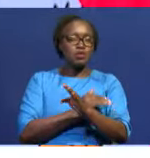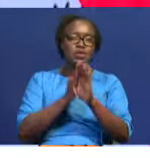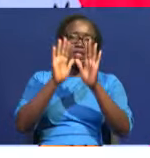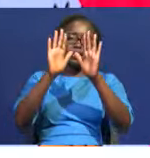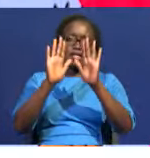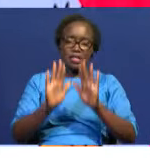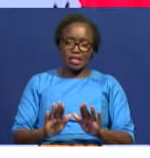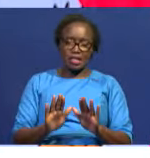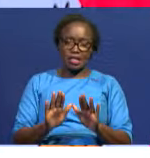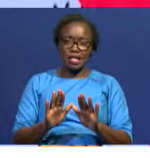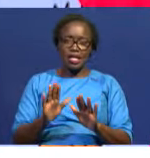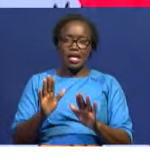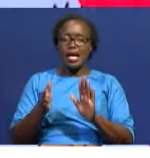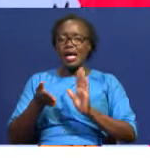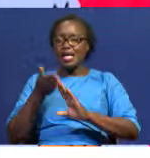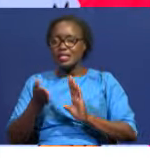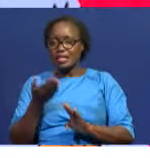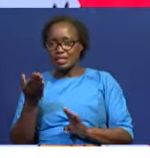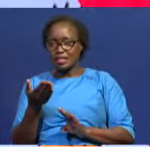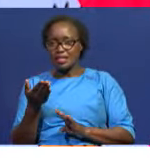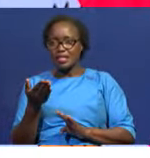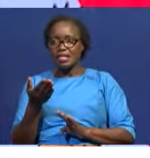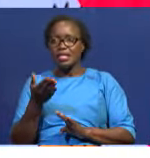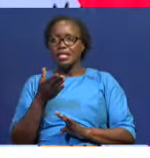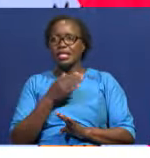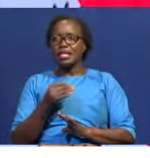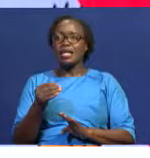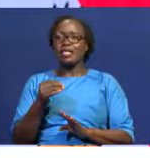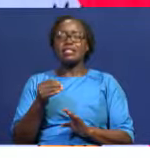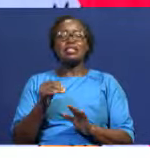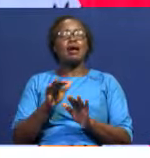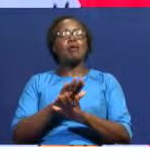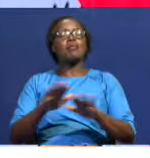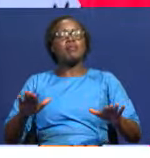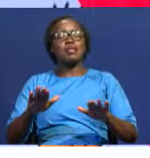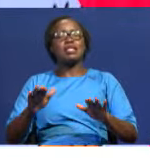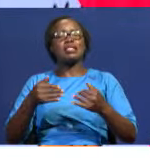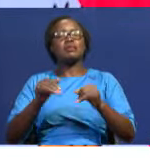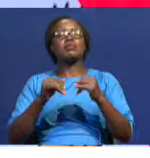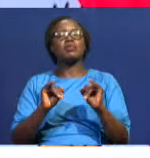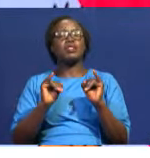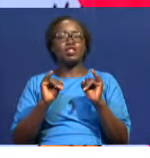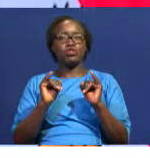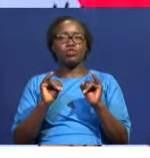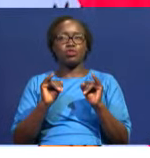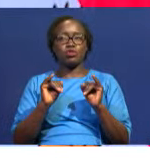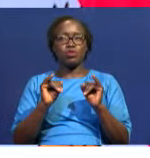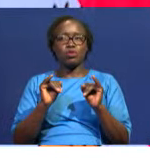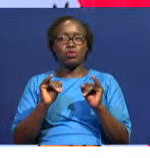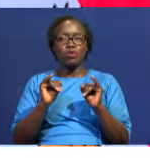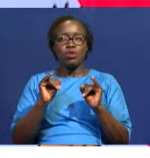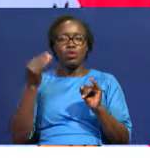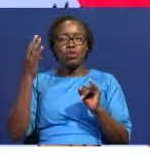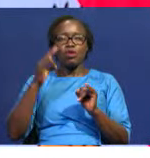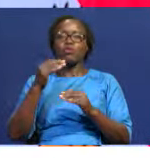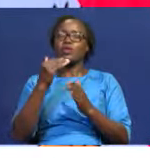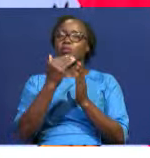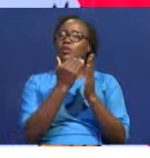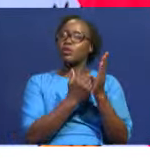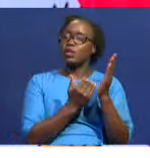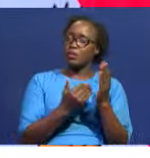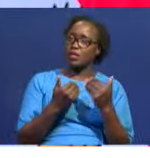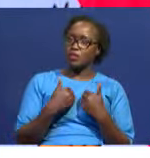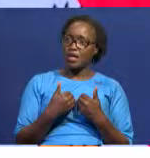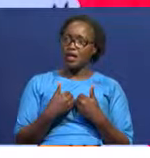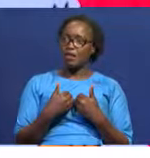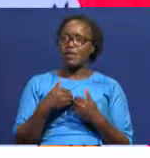necessary, urgent, and irreversible implementation of the program that we